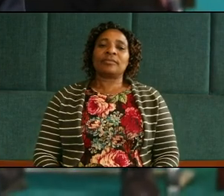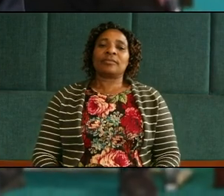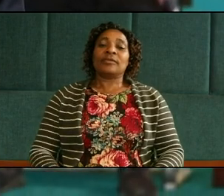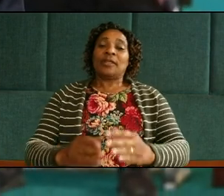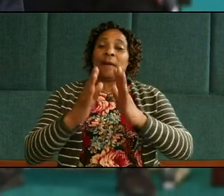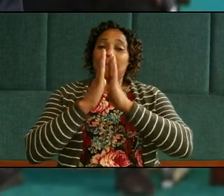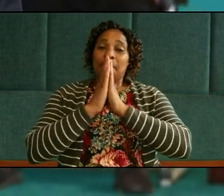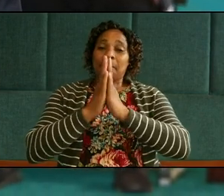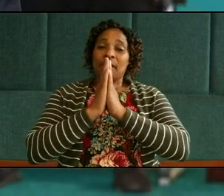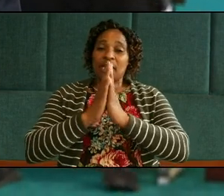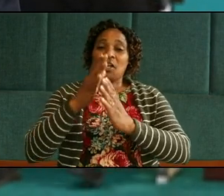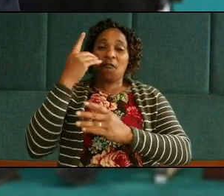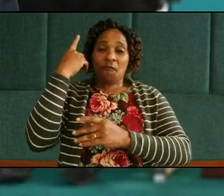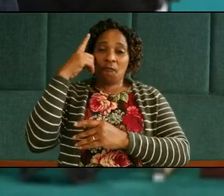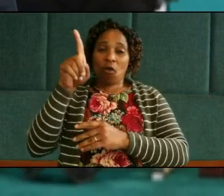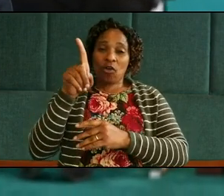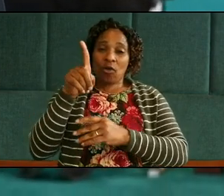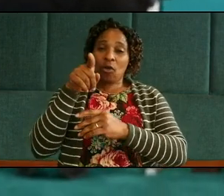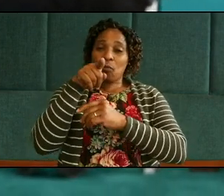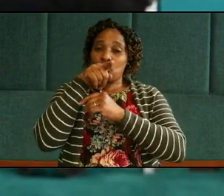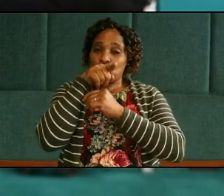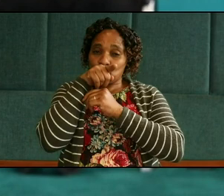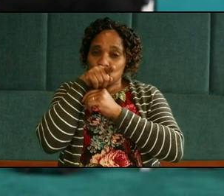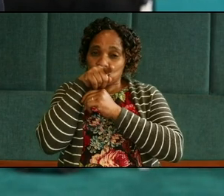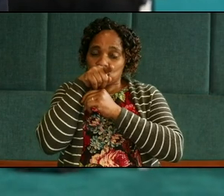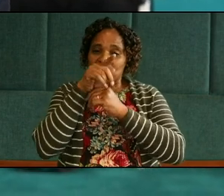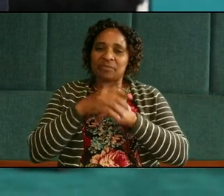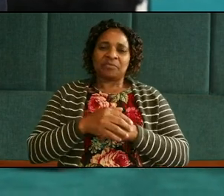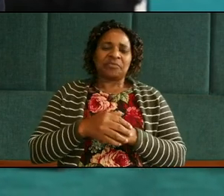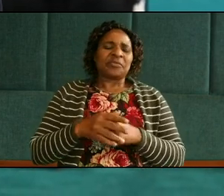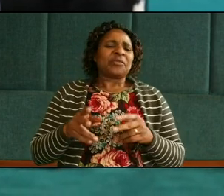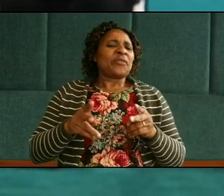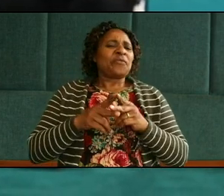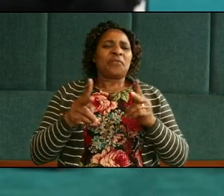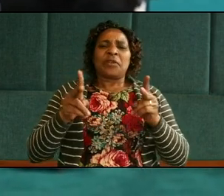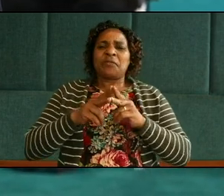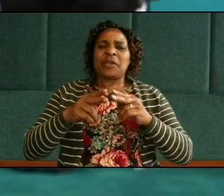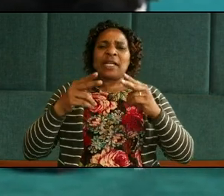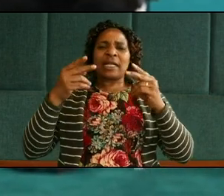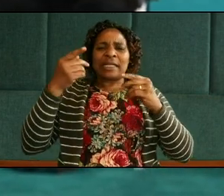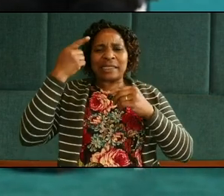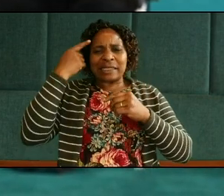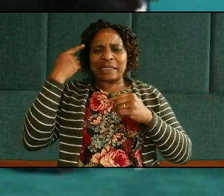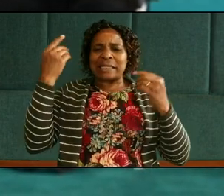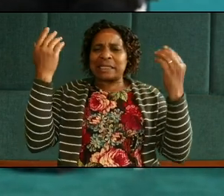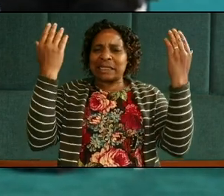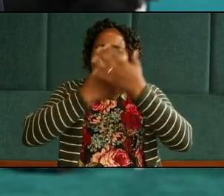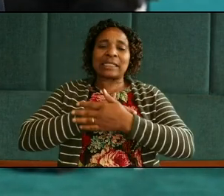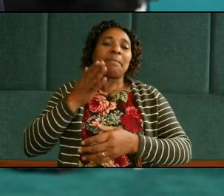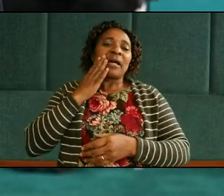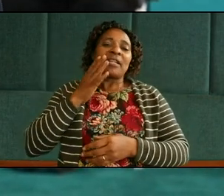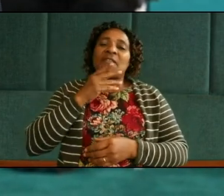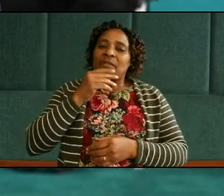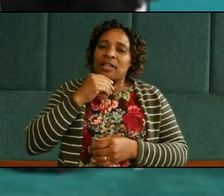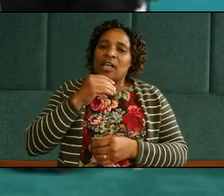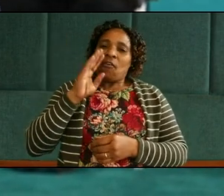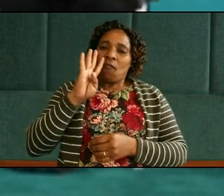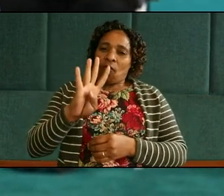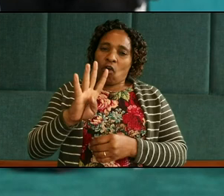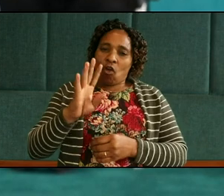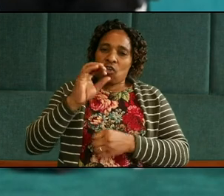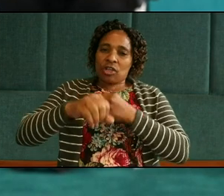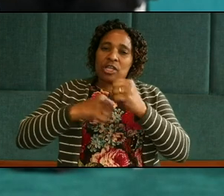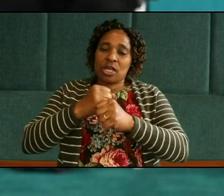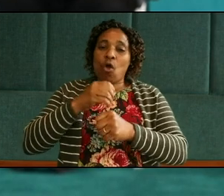Praying for Mosquito. It was a very, very dark night. Mother, father, and little four-year-old Maris